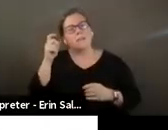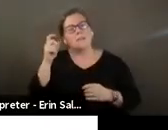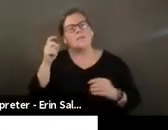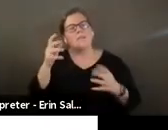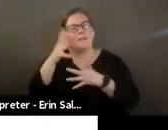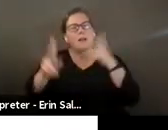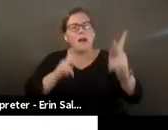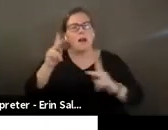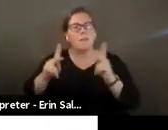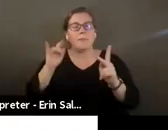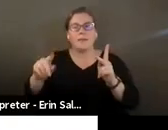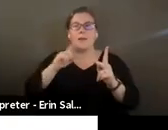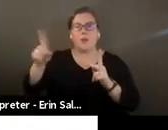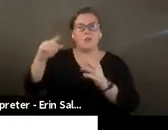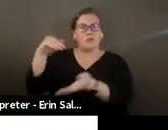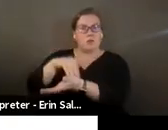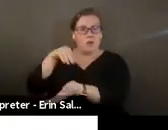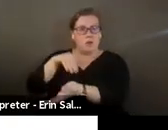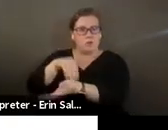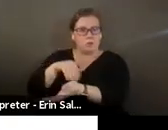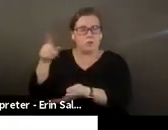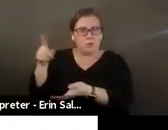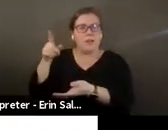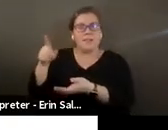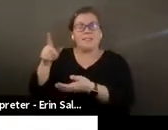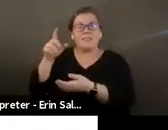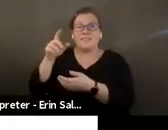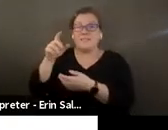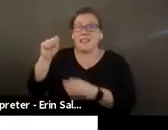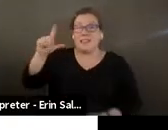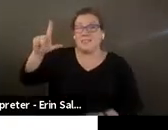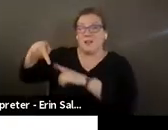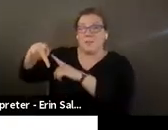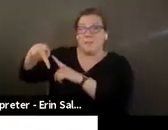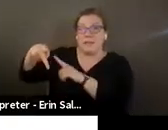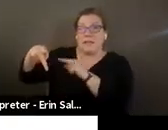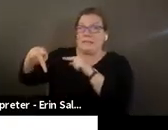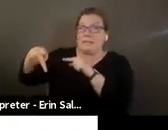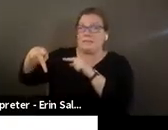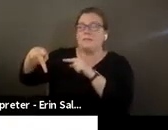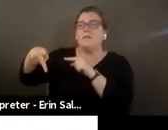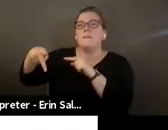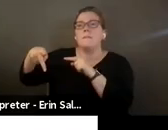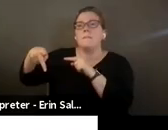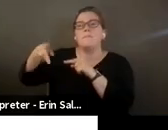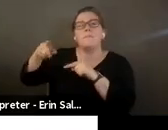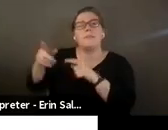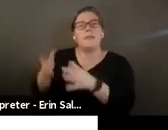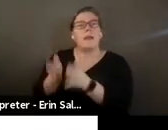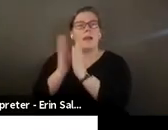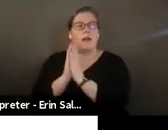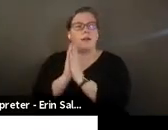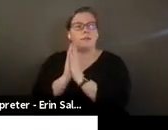professional certifiers, specifically speech language pathologists, request that